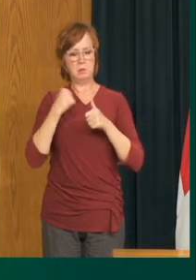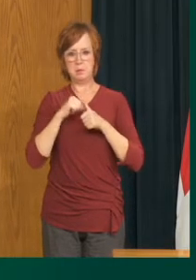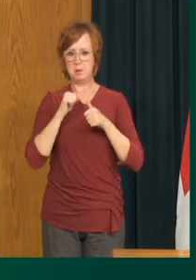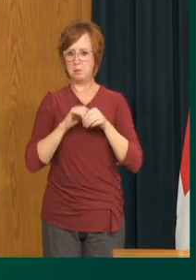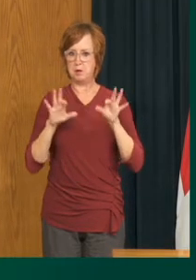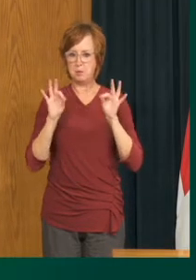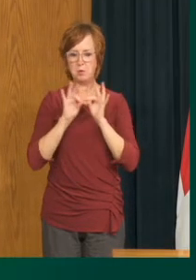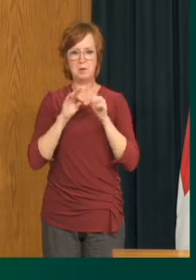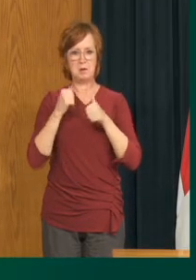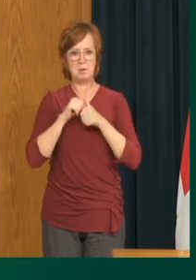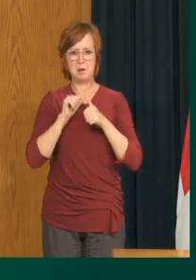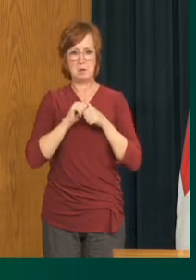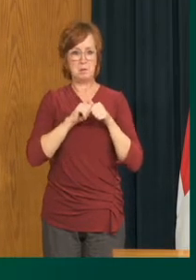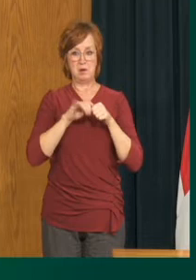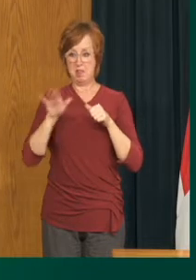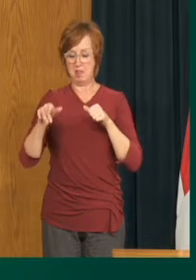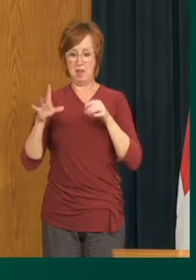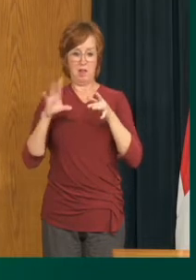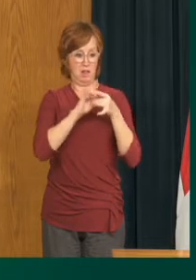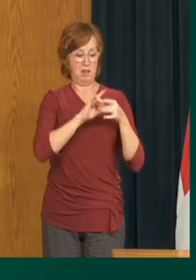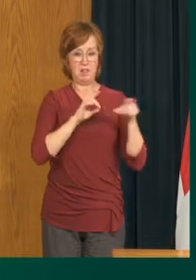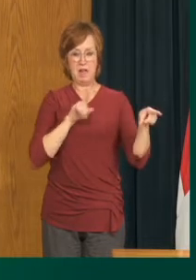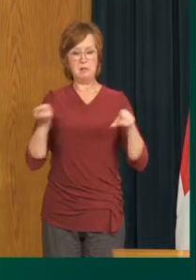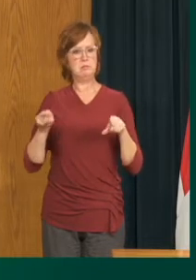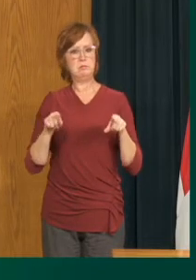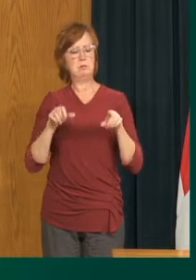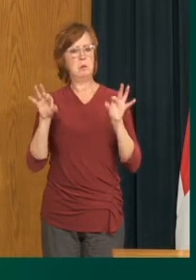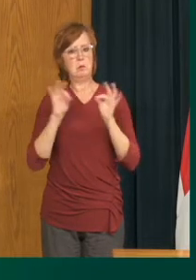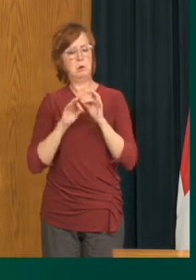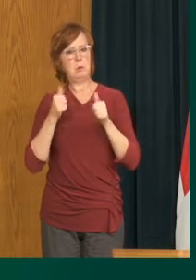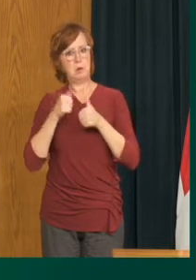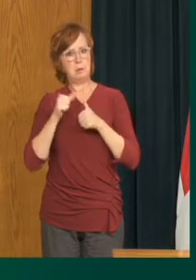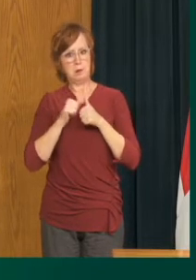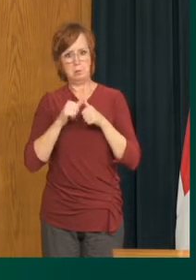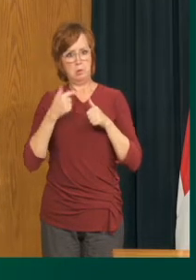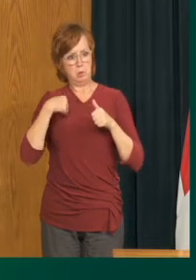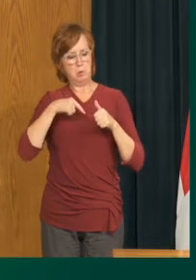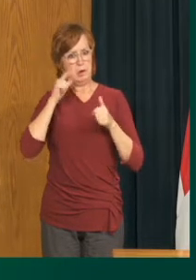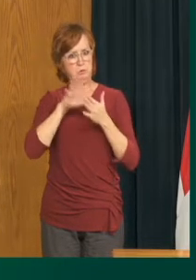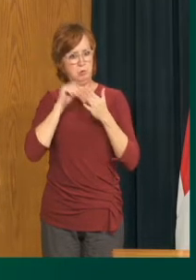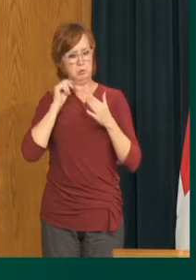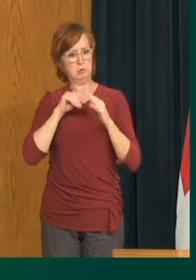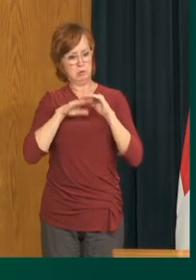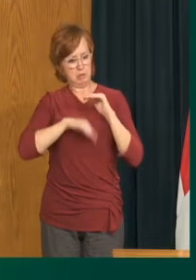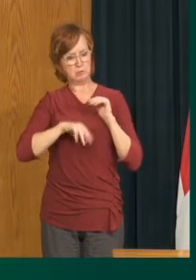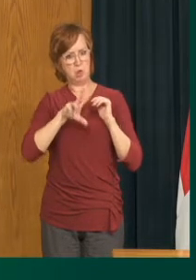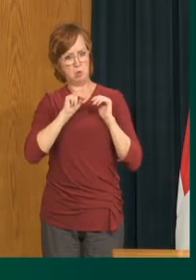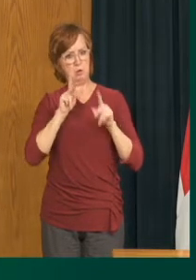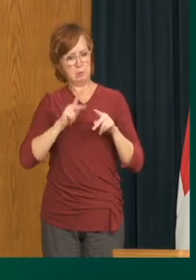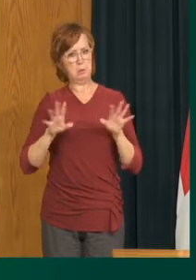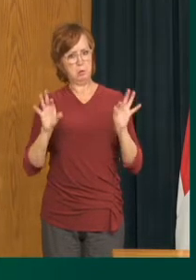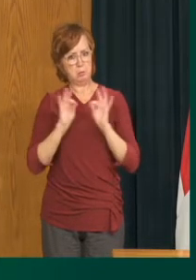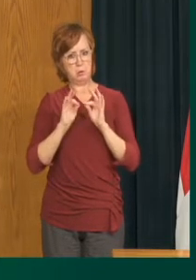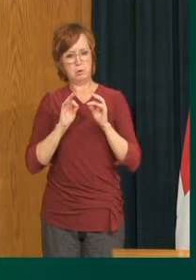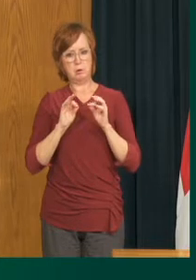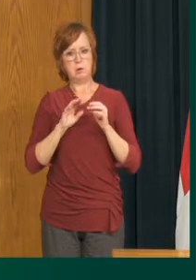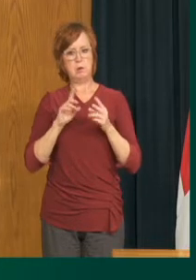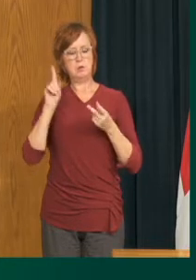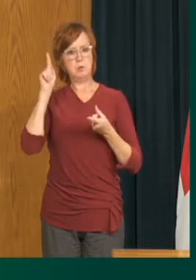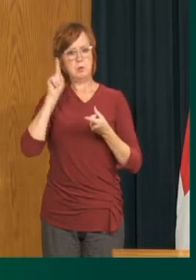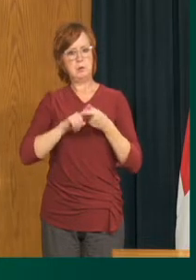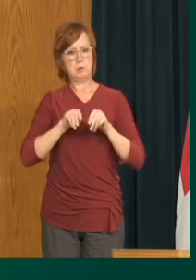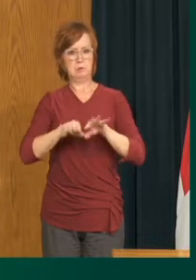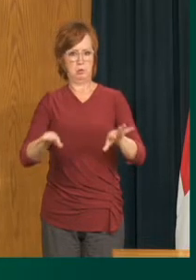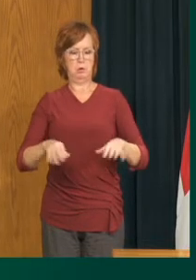with the best of intentions, occasionally transmission can happen, and we just need to understand that and support each other. And I'd also like to